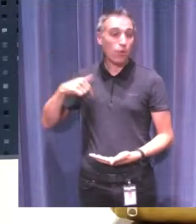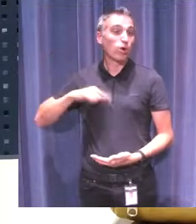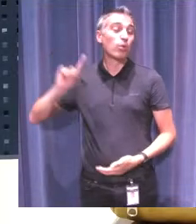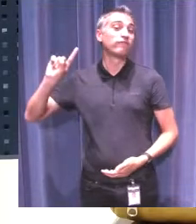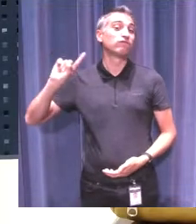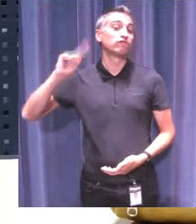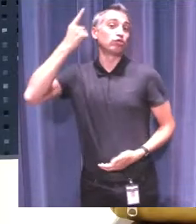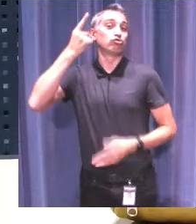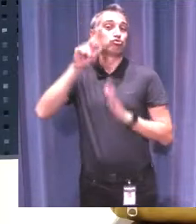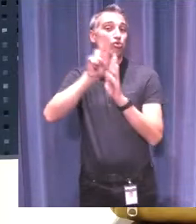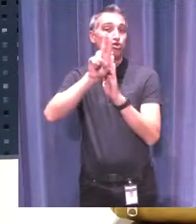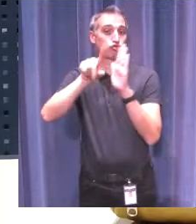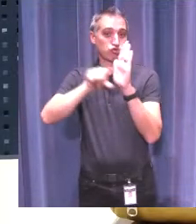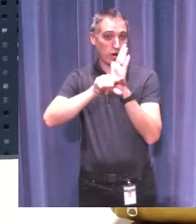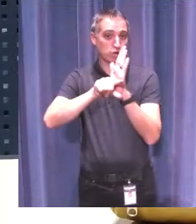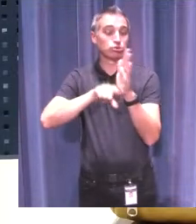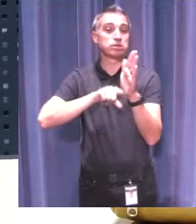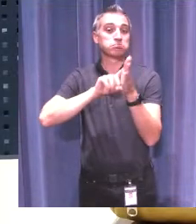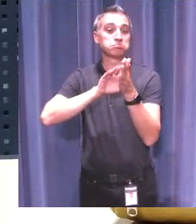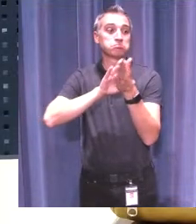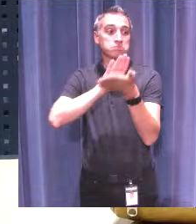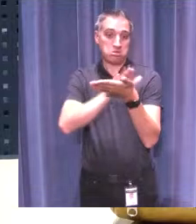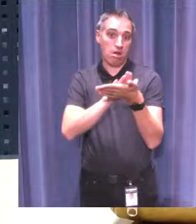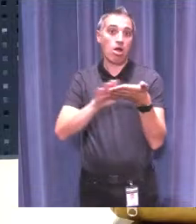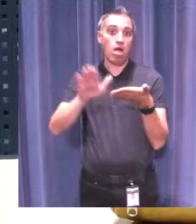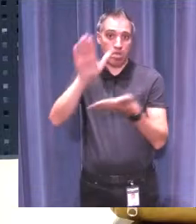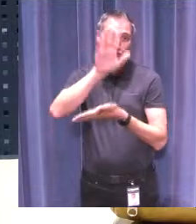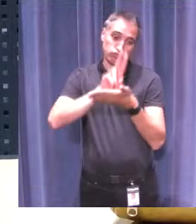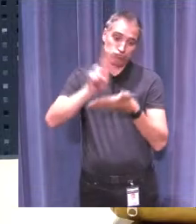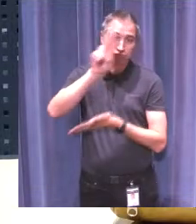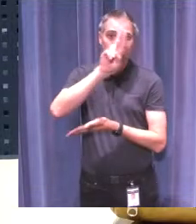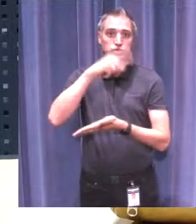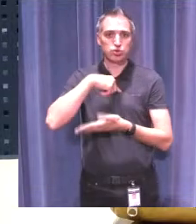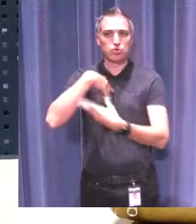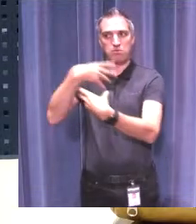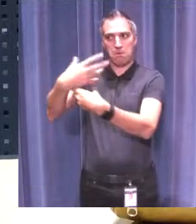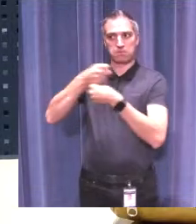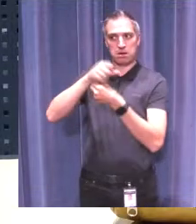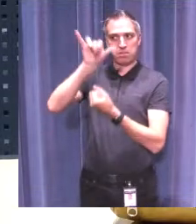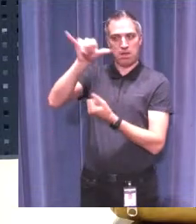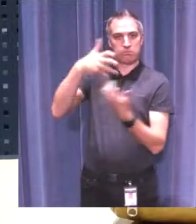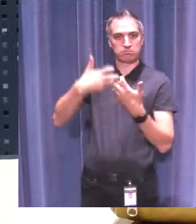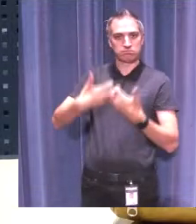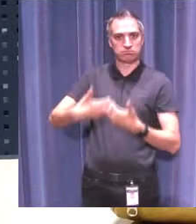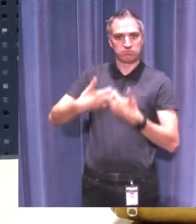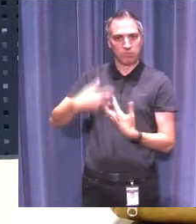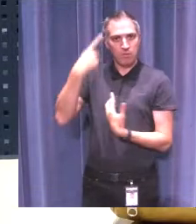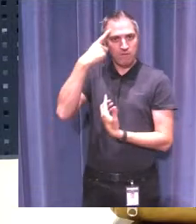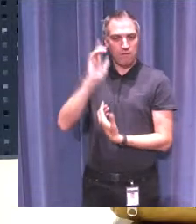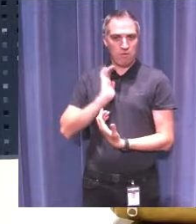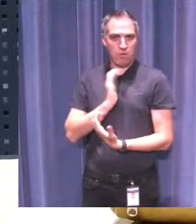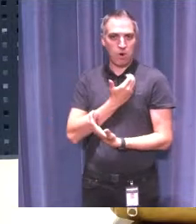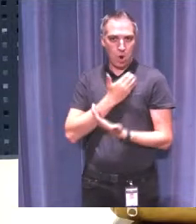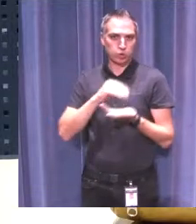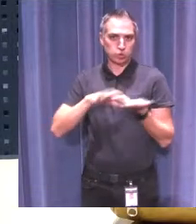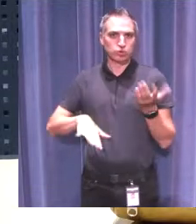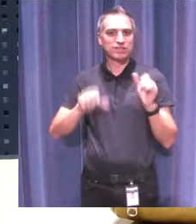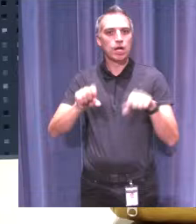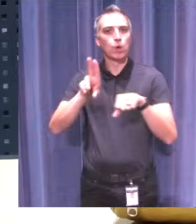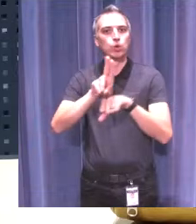first undergraduate institution to obtain one of those instruments for our students to do research